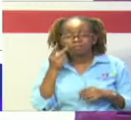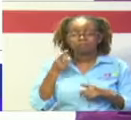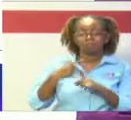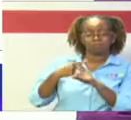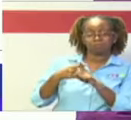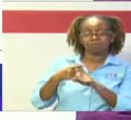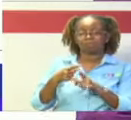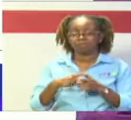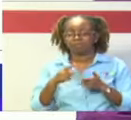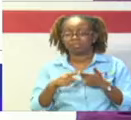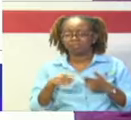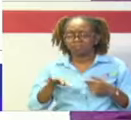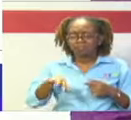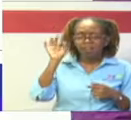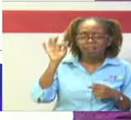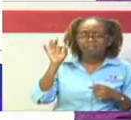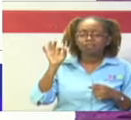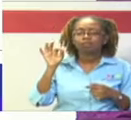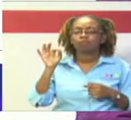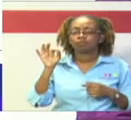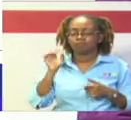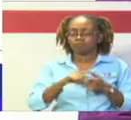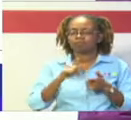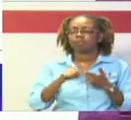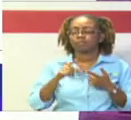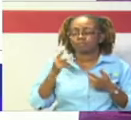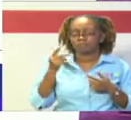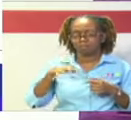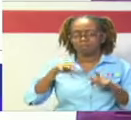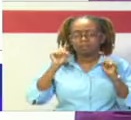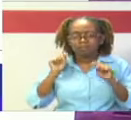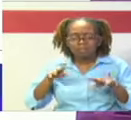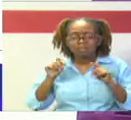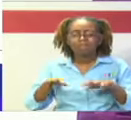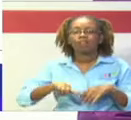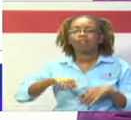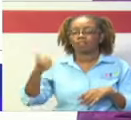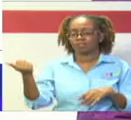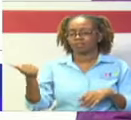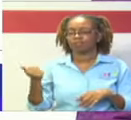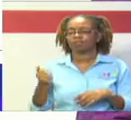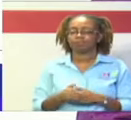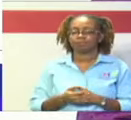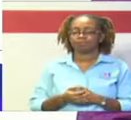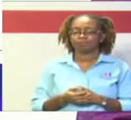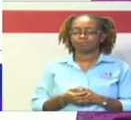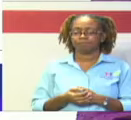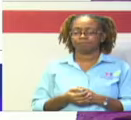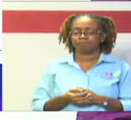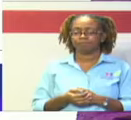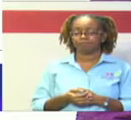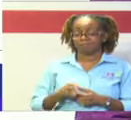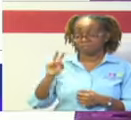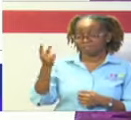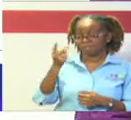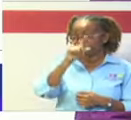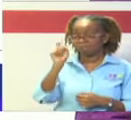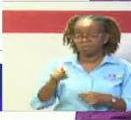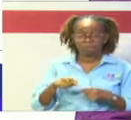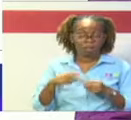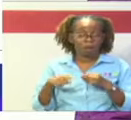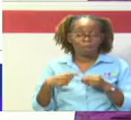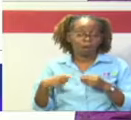so it's not a random sample. So I can't give you that number. In terms, your next question was about the